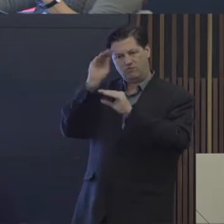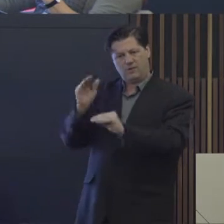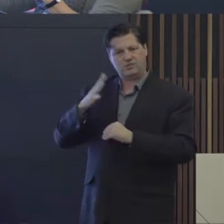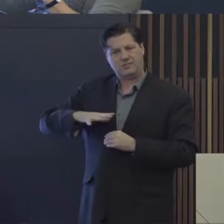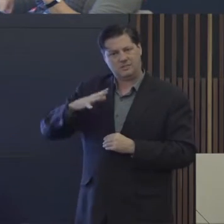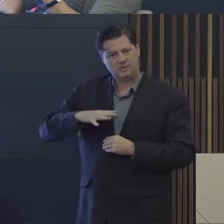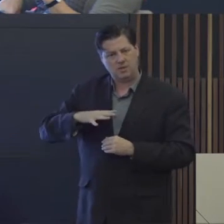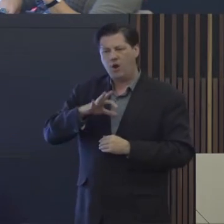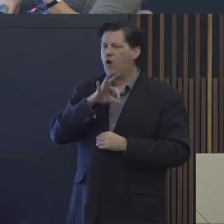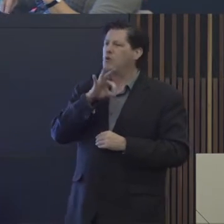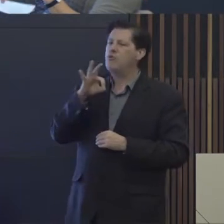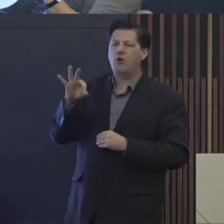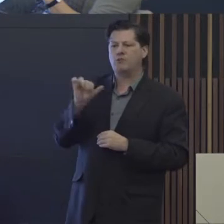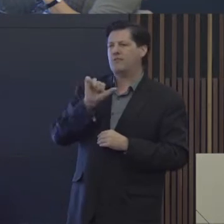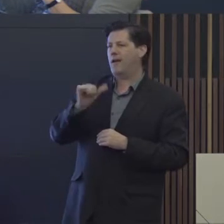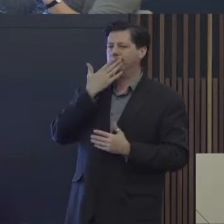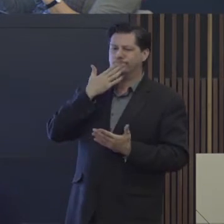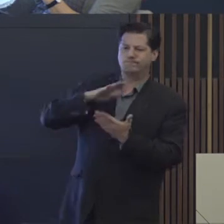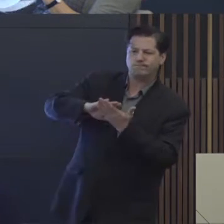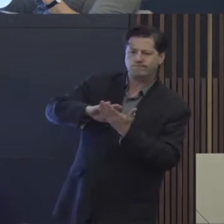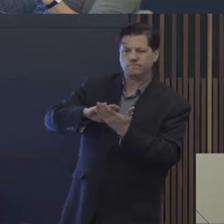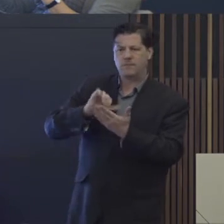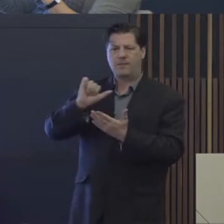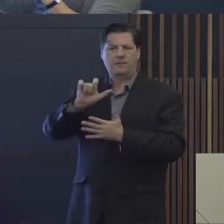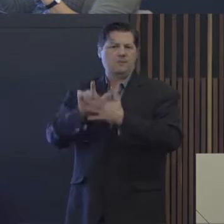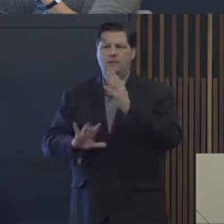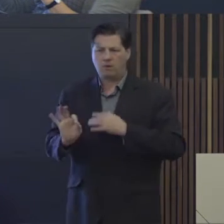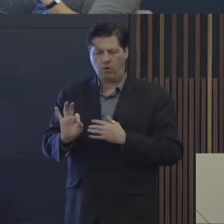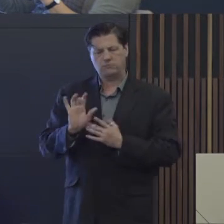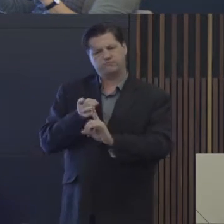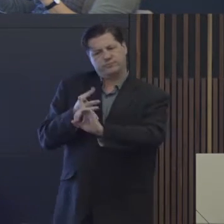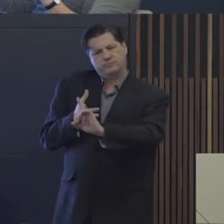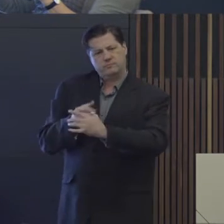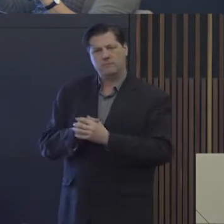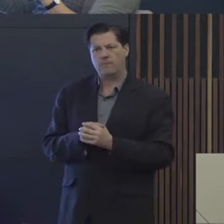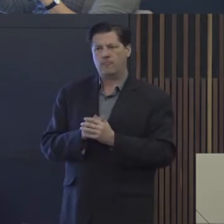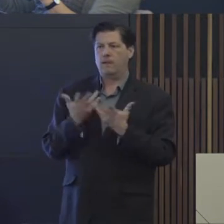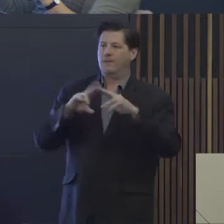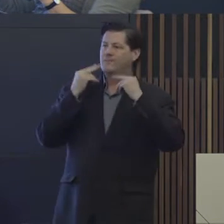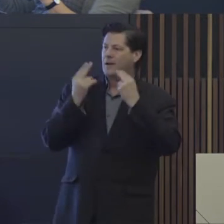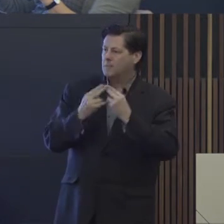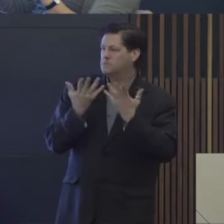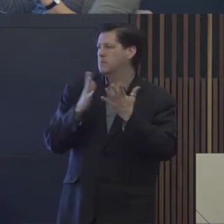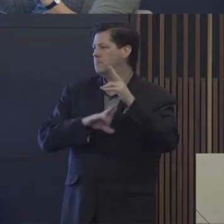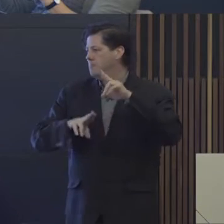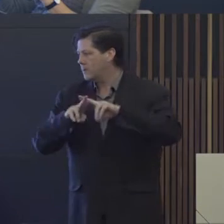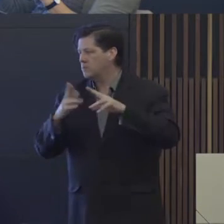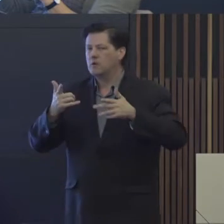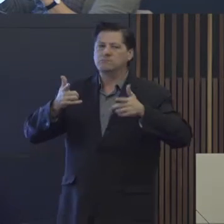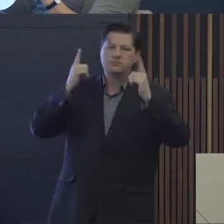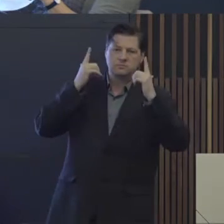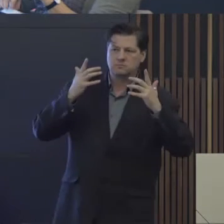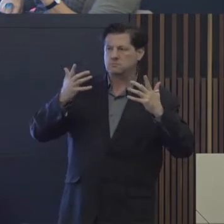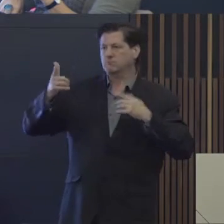not the categorisation or the description of their disability. That families, parents, principal, teachers and